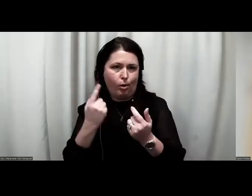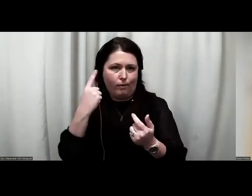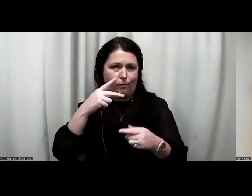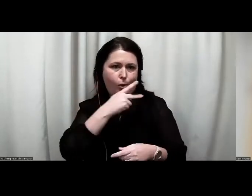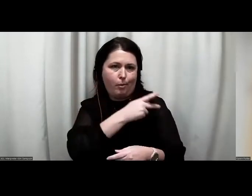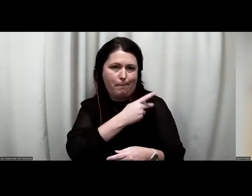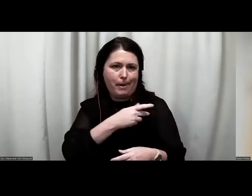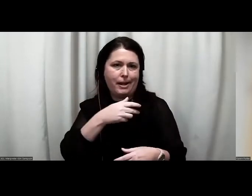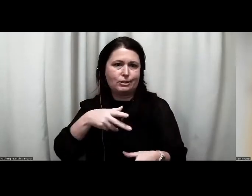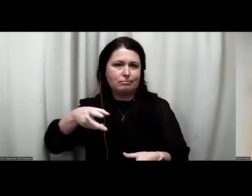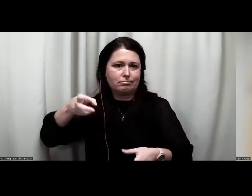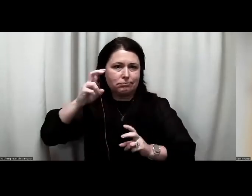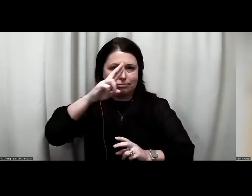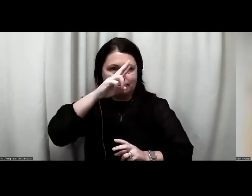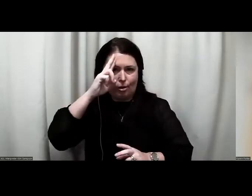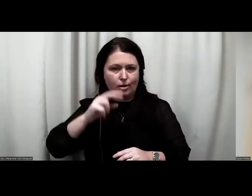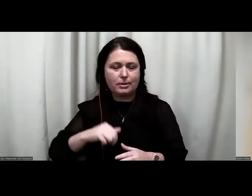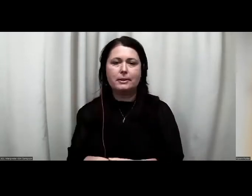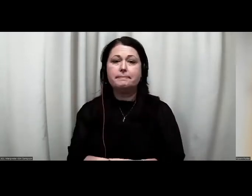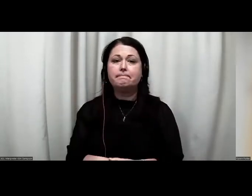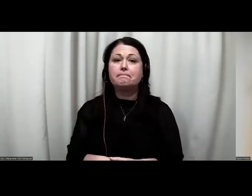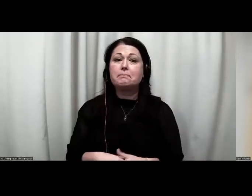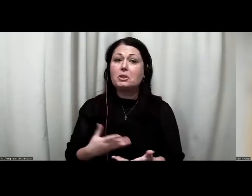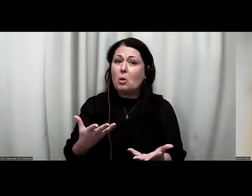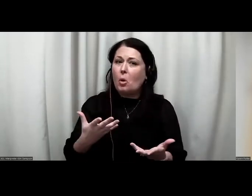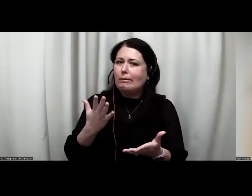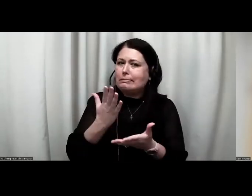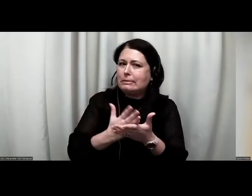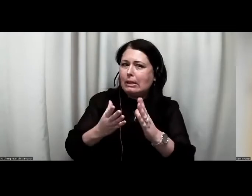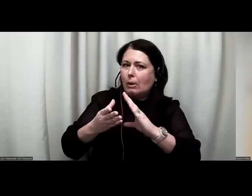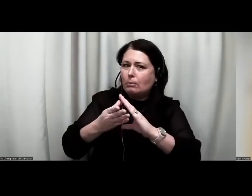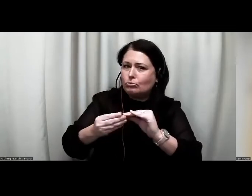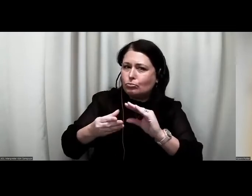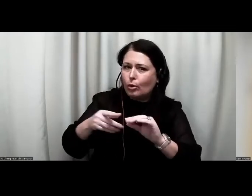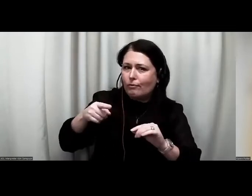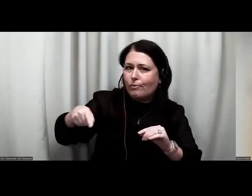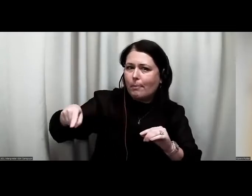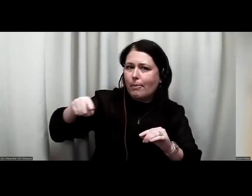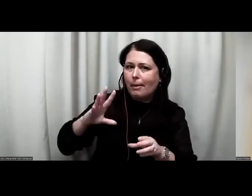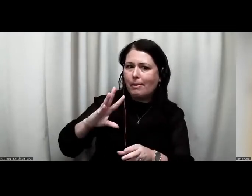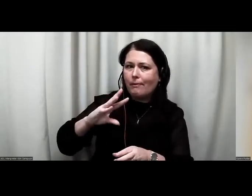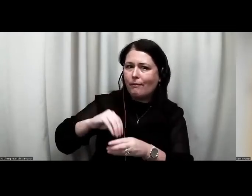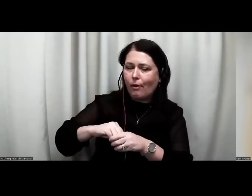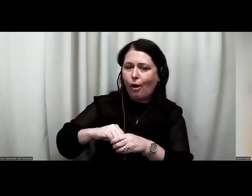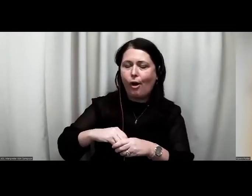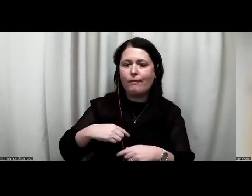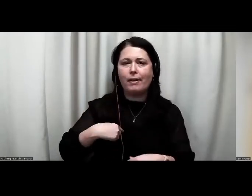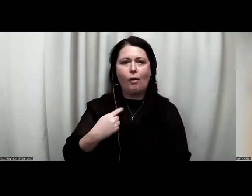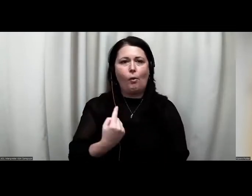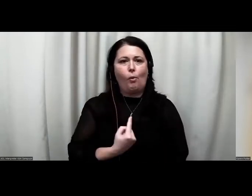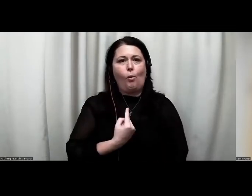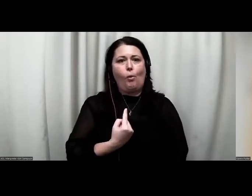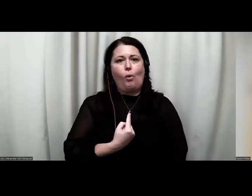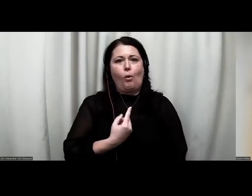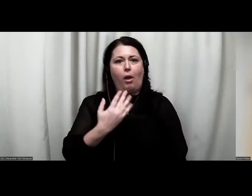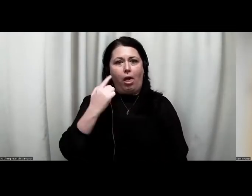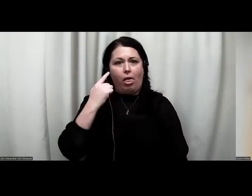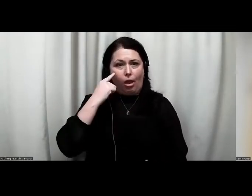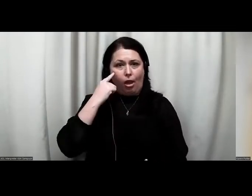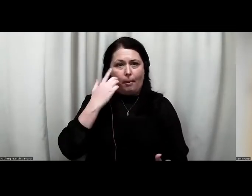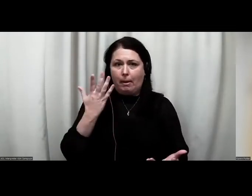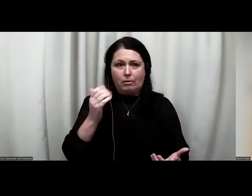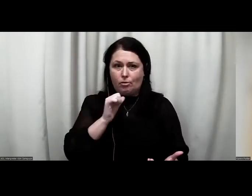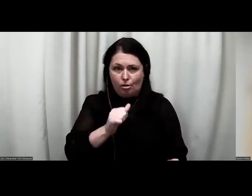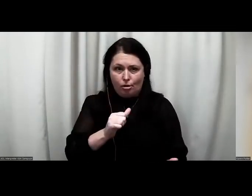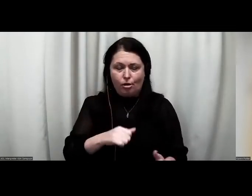I've heard participants say. I thought I was the only one who felt this way. My family tries